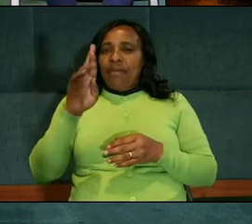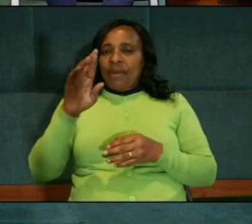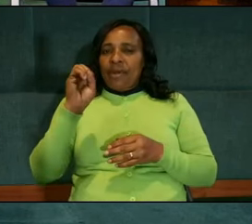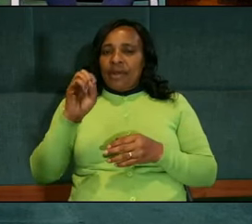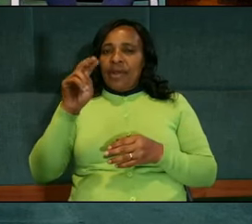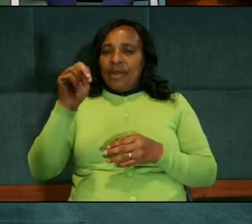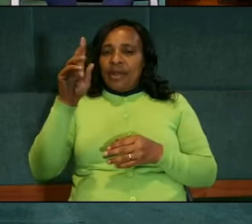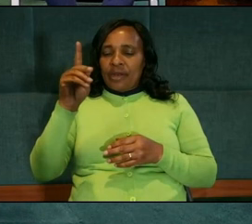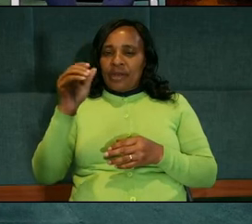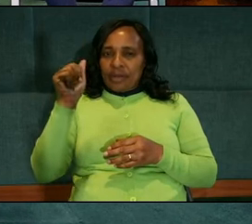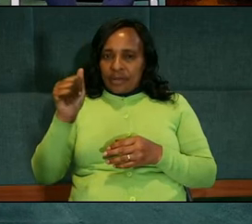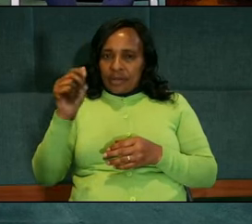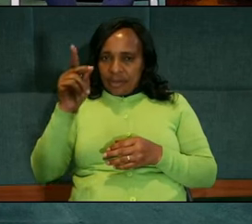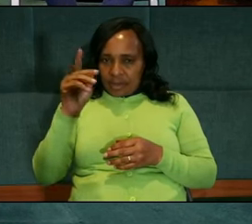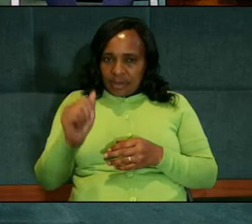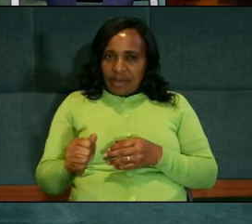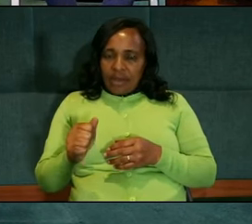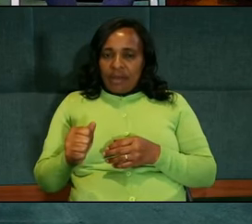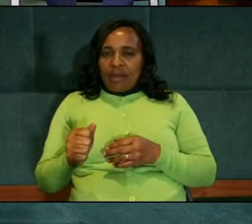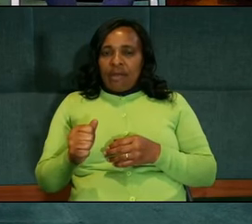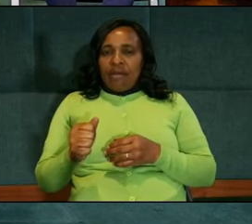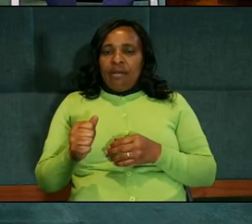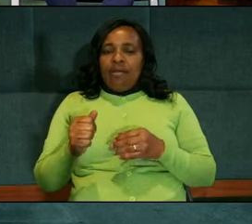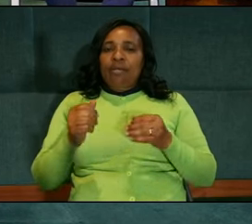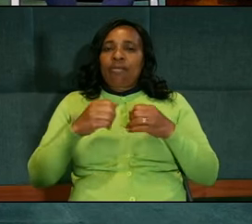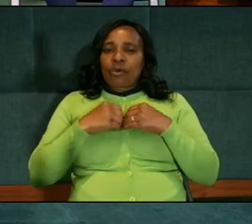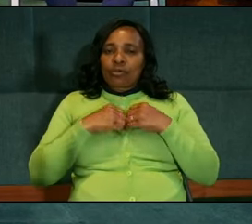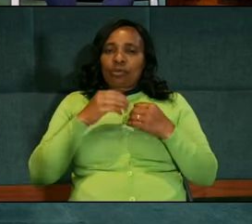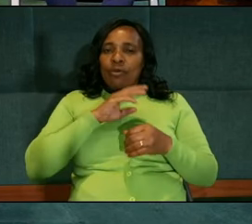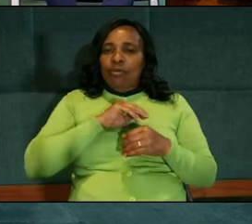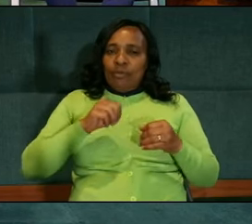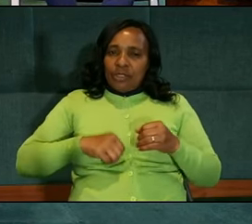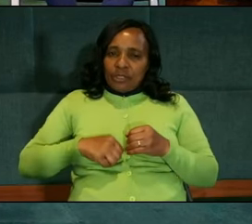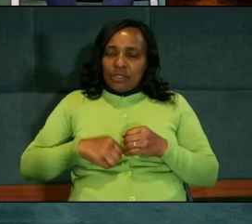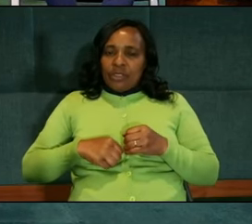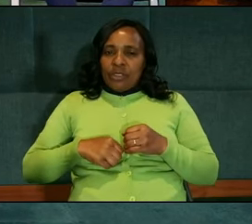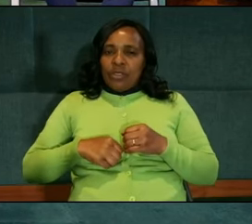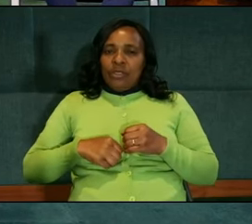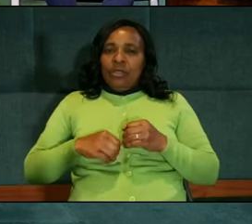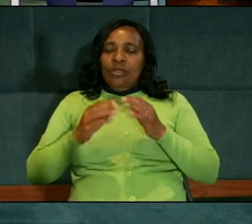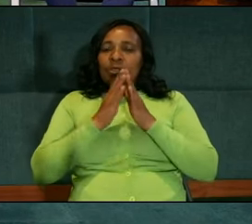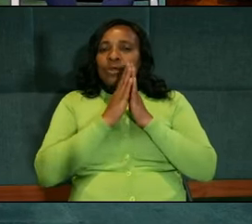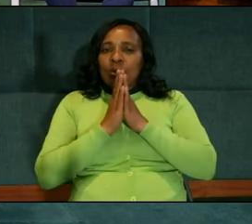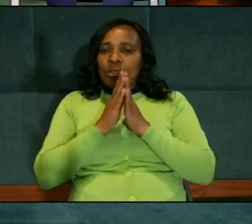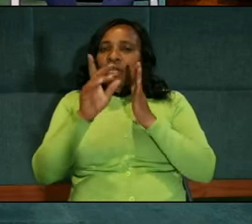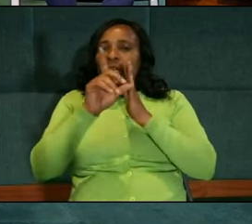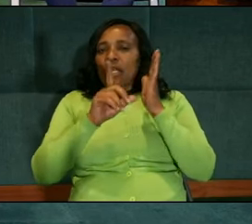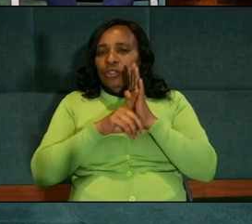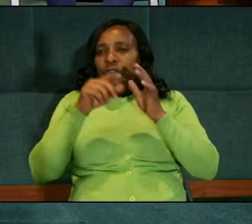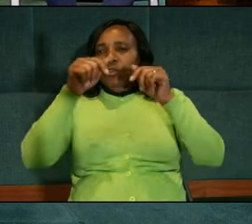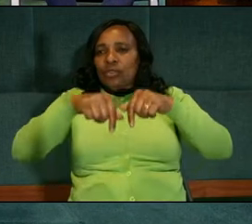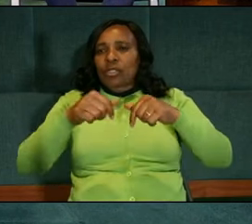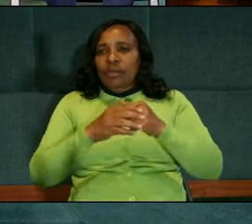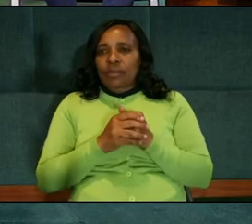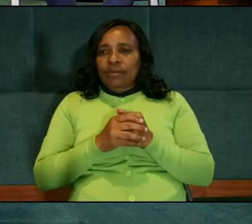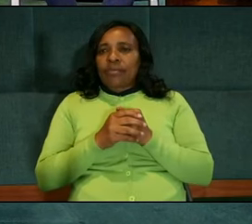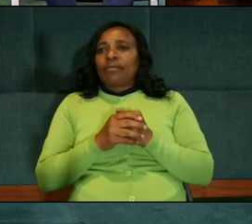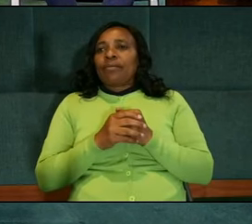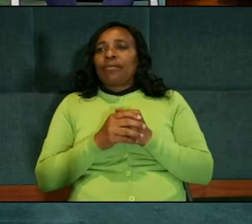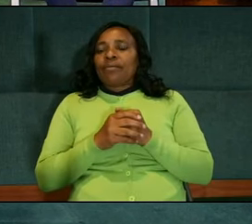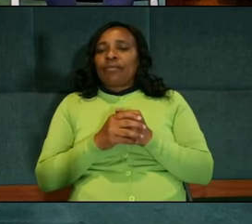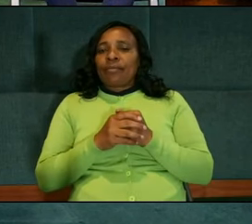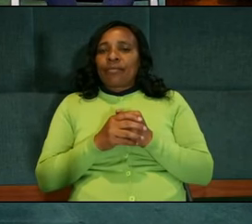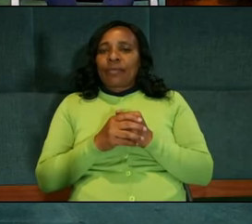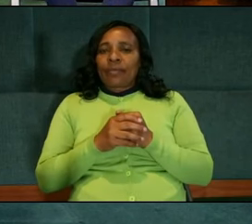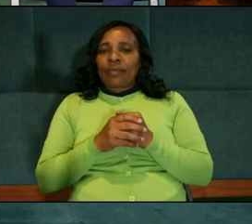Maiwa, and I will be part of this mission reading, lesson today. Sorry. Thank